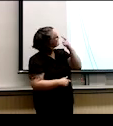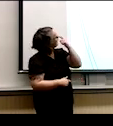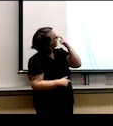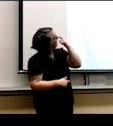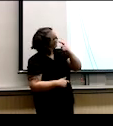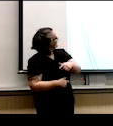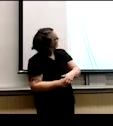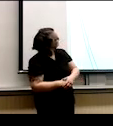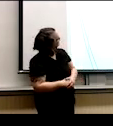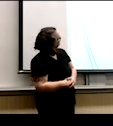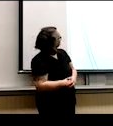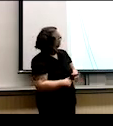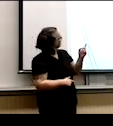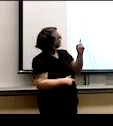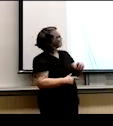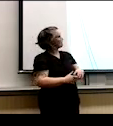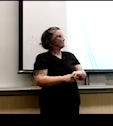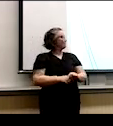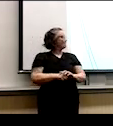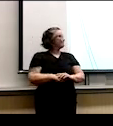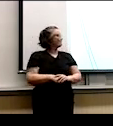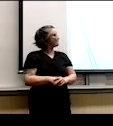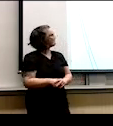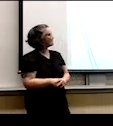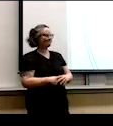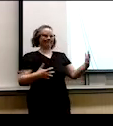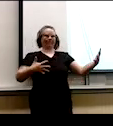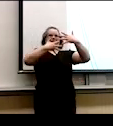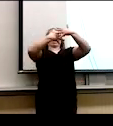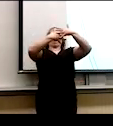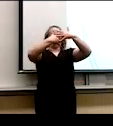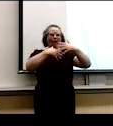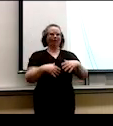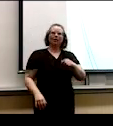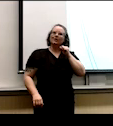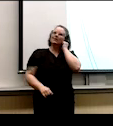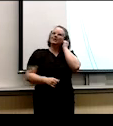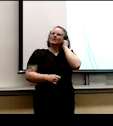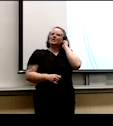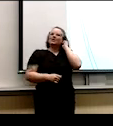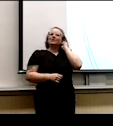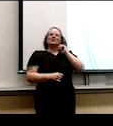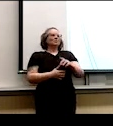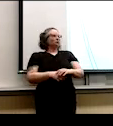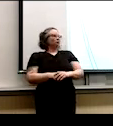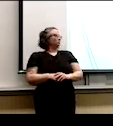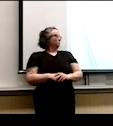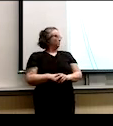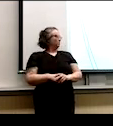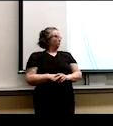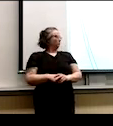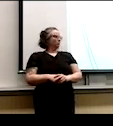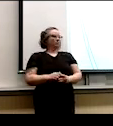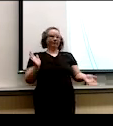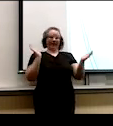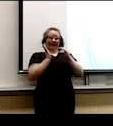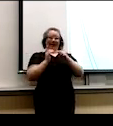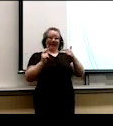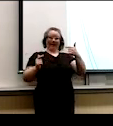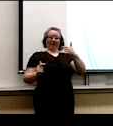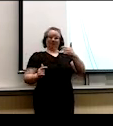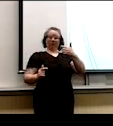Okay, so my real key is, and I was telling someone else that what I do isn't rocket